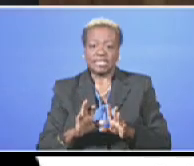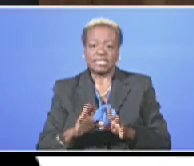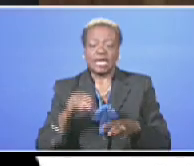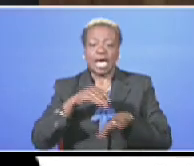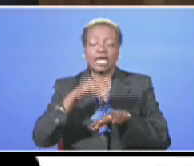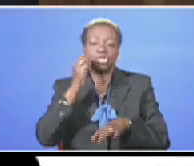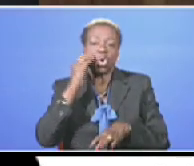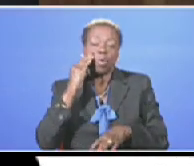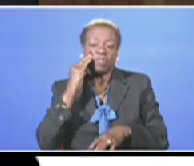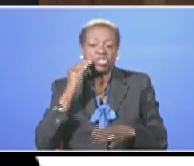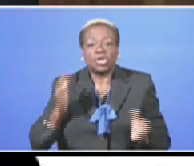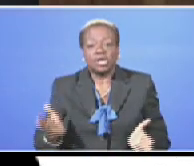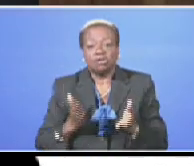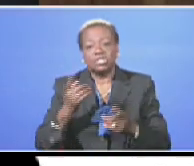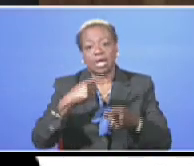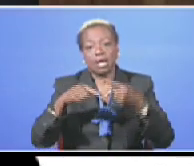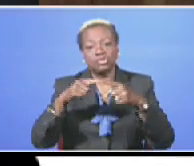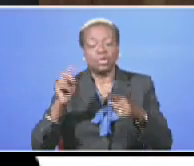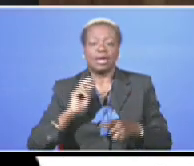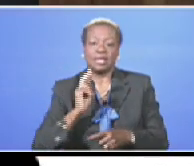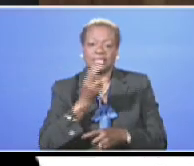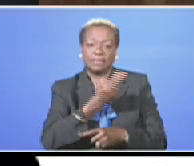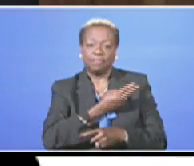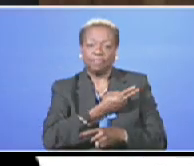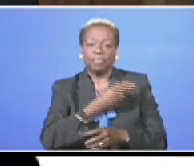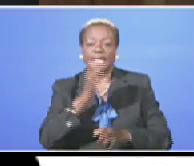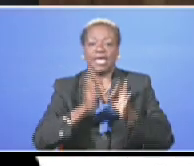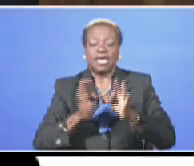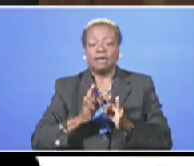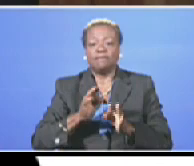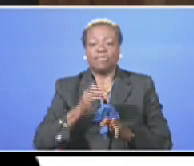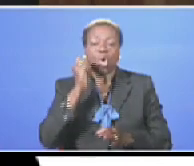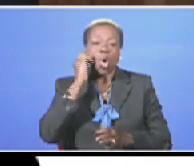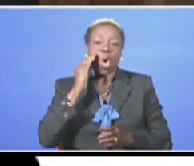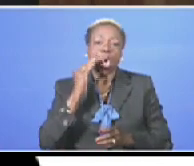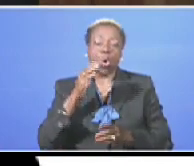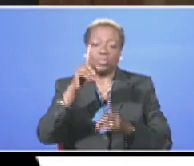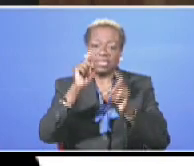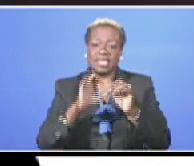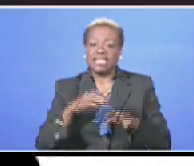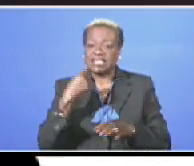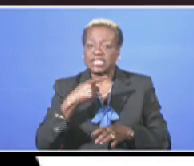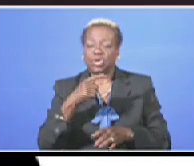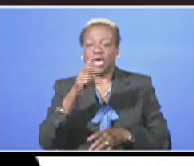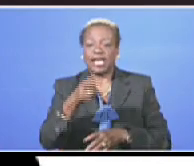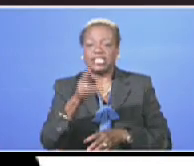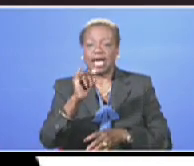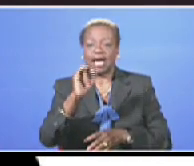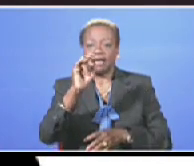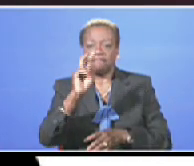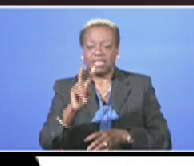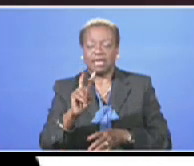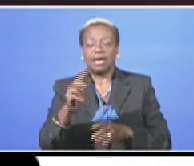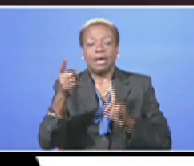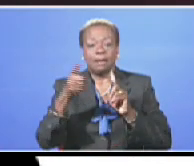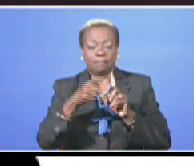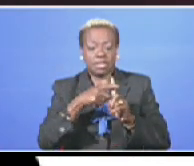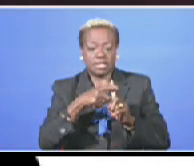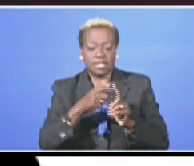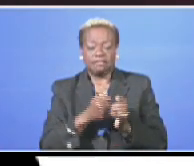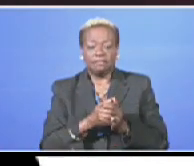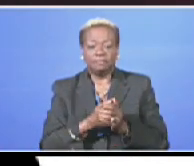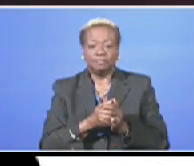you're still encouraged to come to us in the event that that home test says that you are HIV positive. Lewis says in the early days of